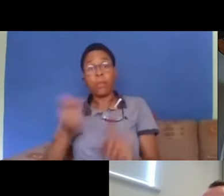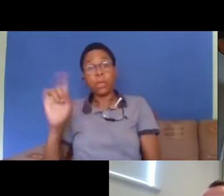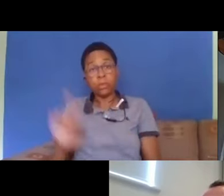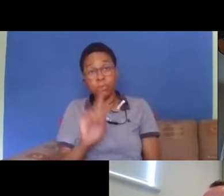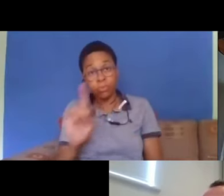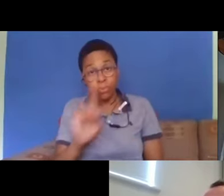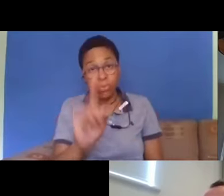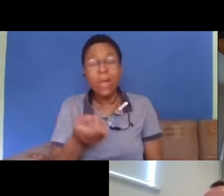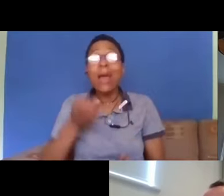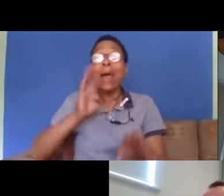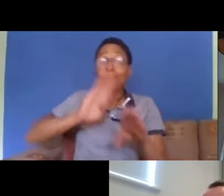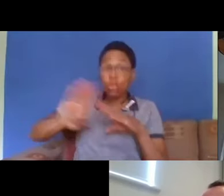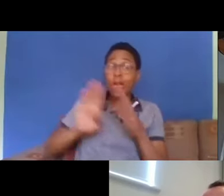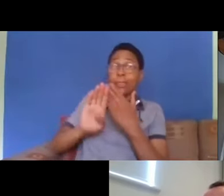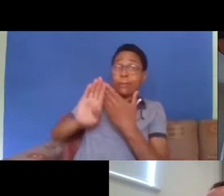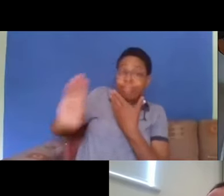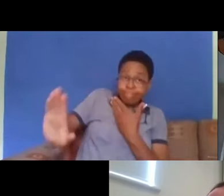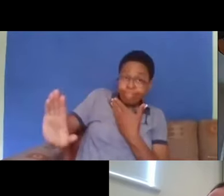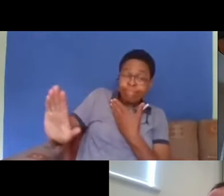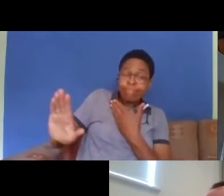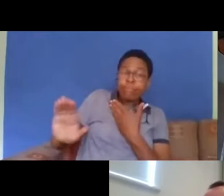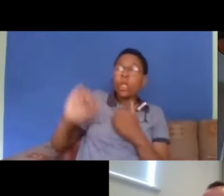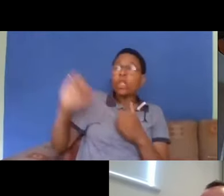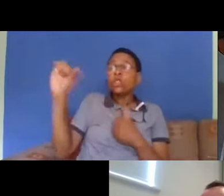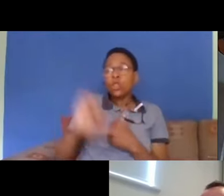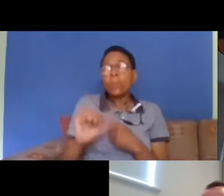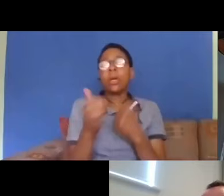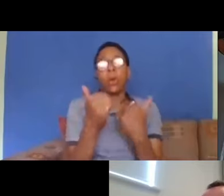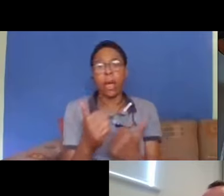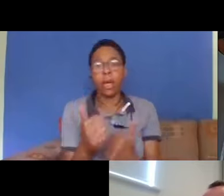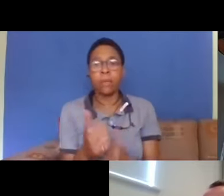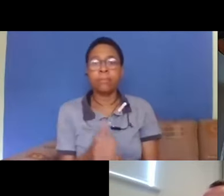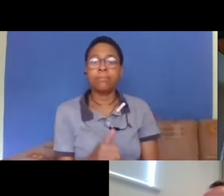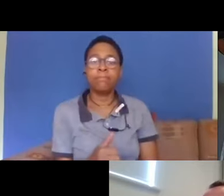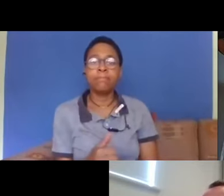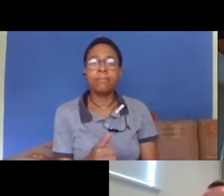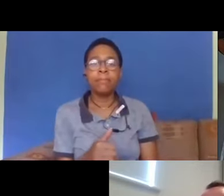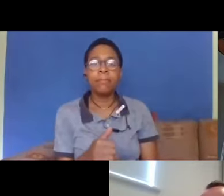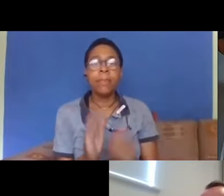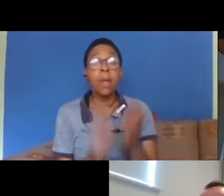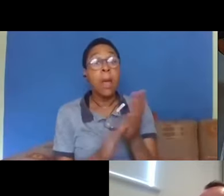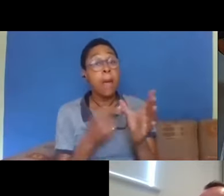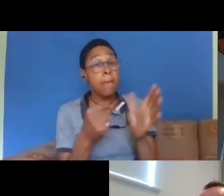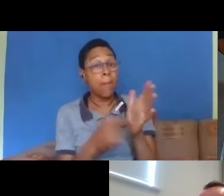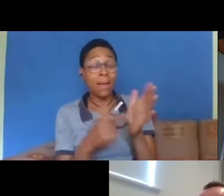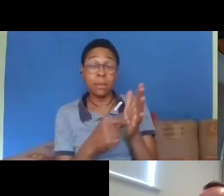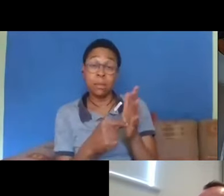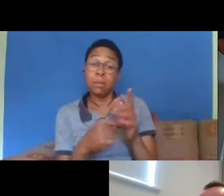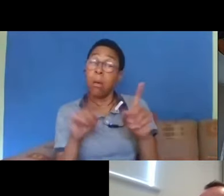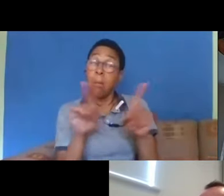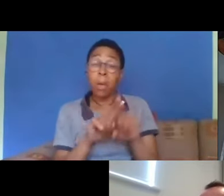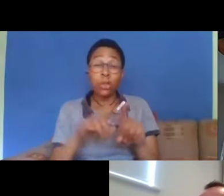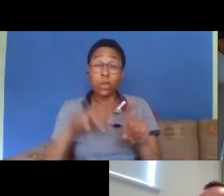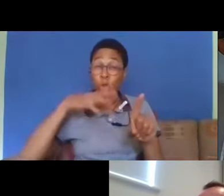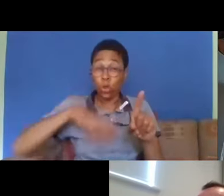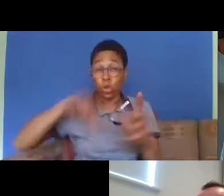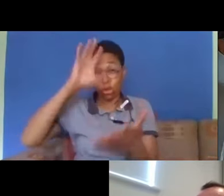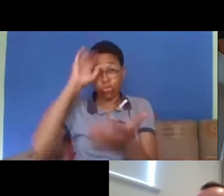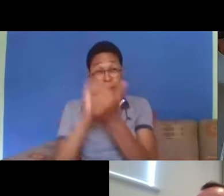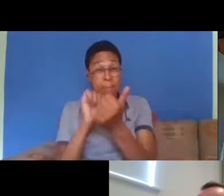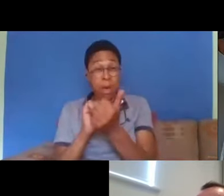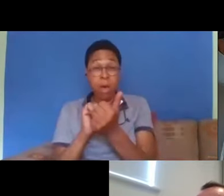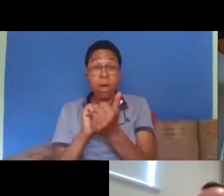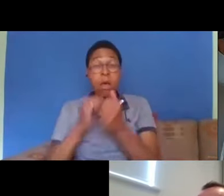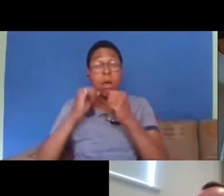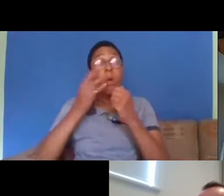okay. Also, the droplets are going to hit the clothing more likely if they're falling behind.